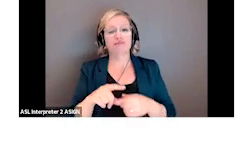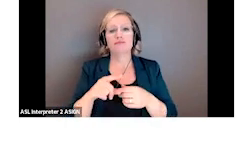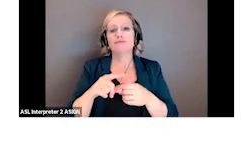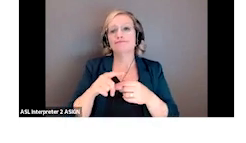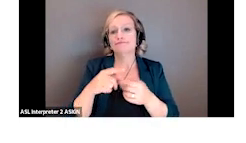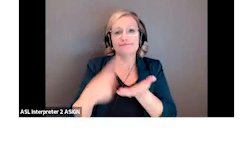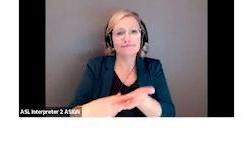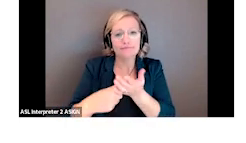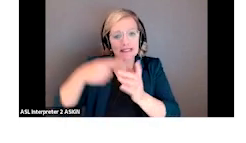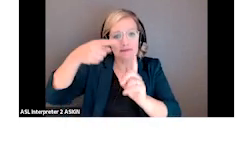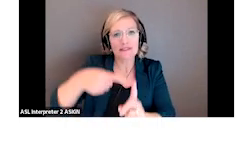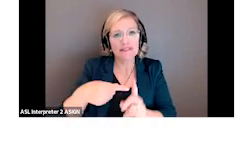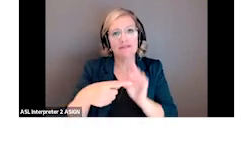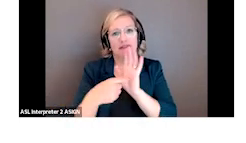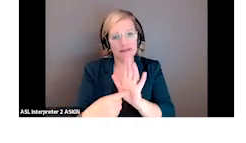there. Okay.